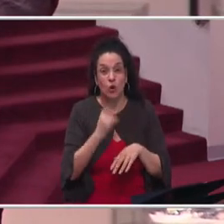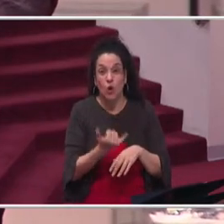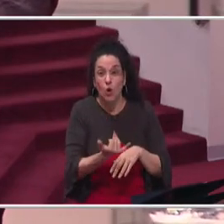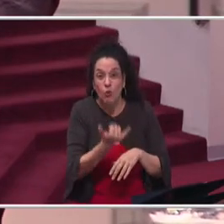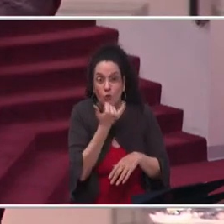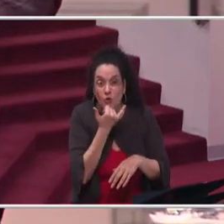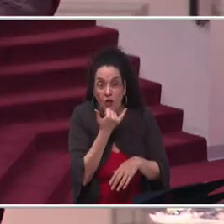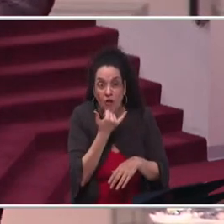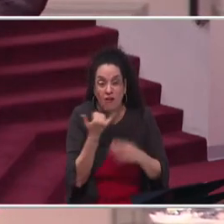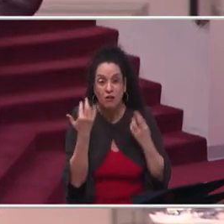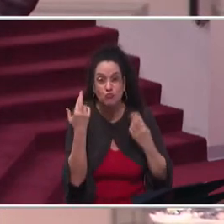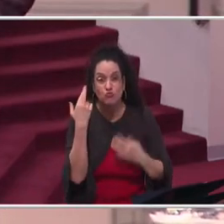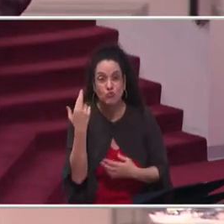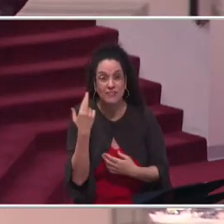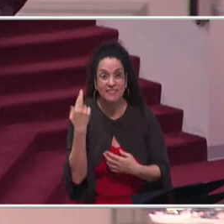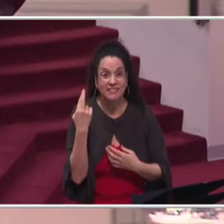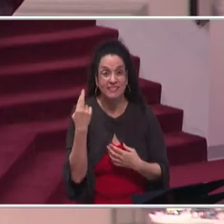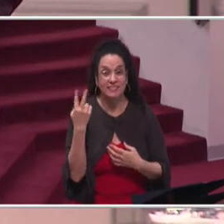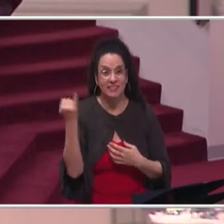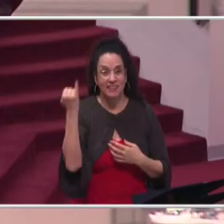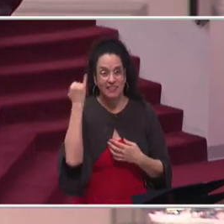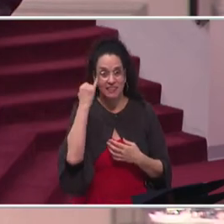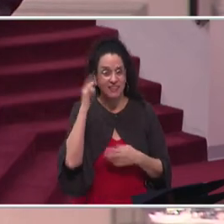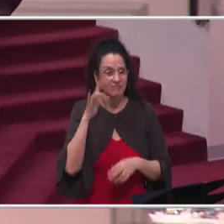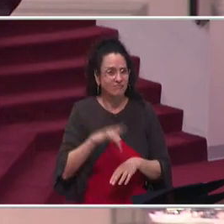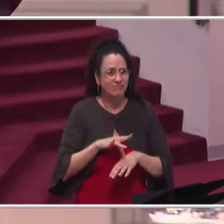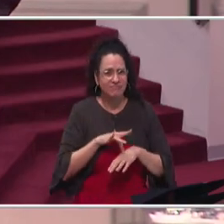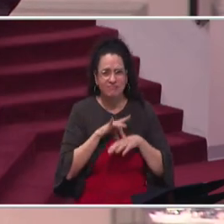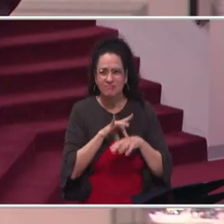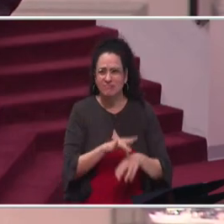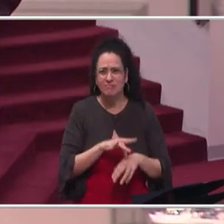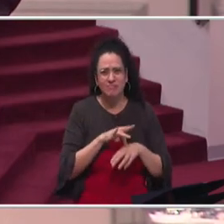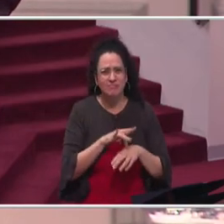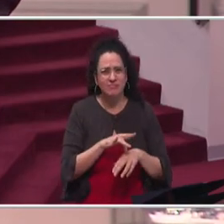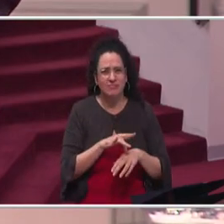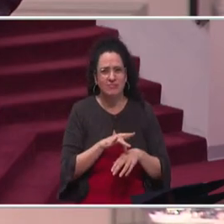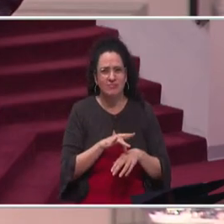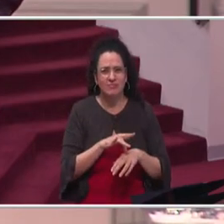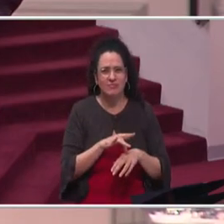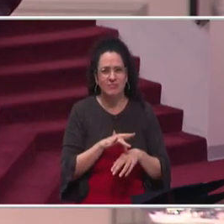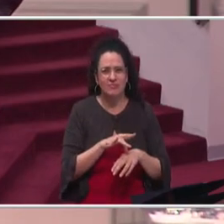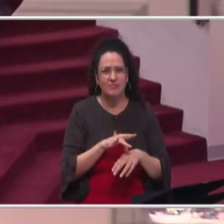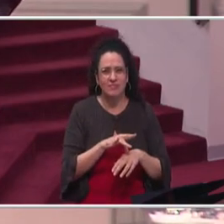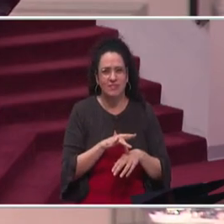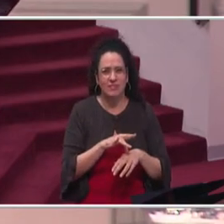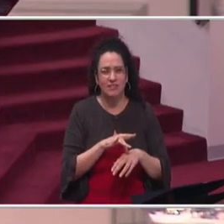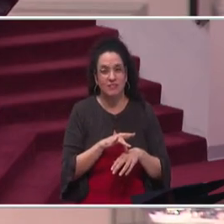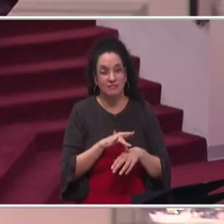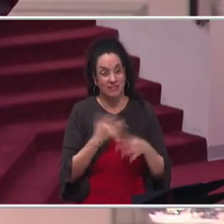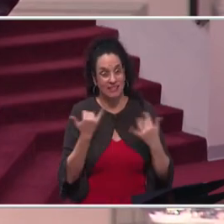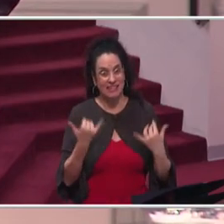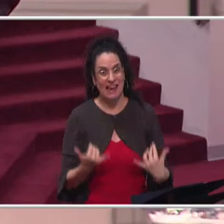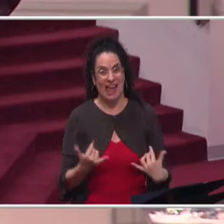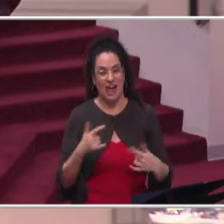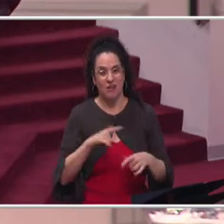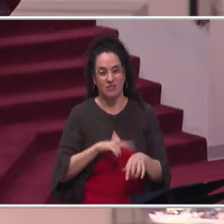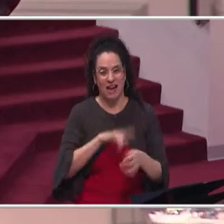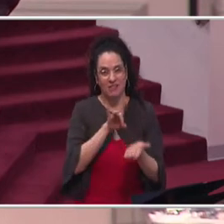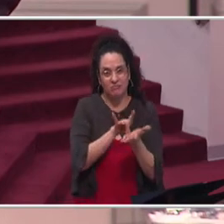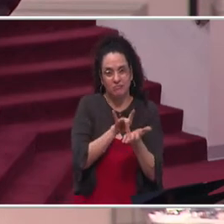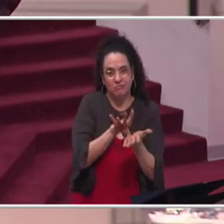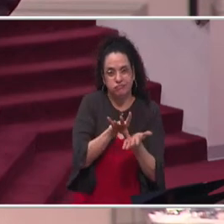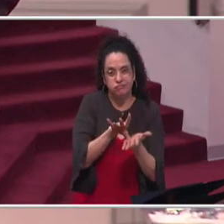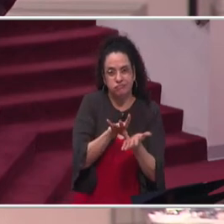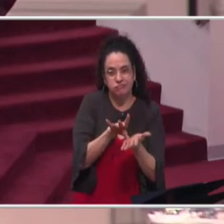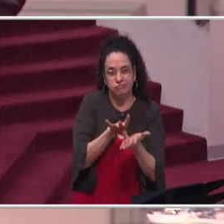wrong reasons, if you're holding on to things for the wrong reasons, it's probably time to let those